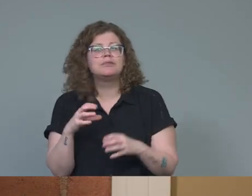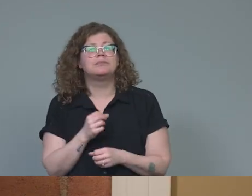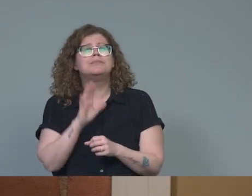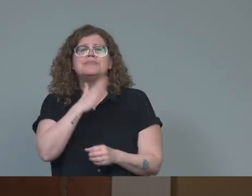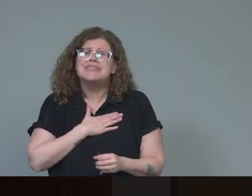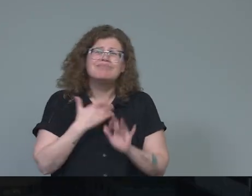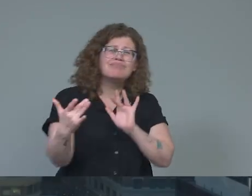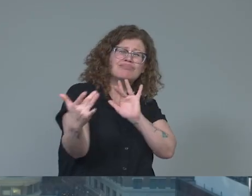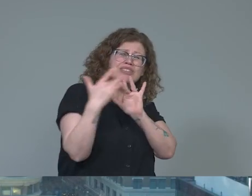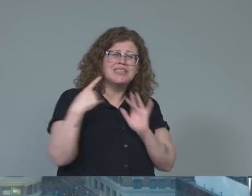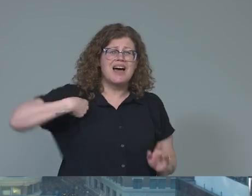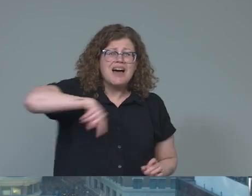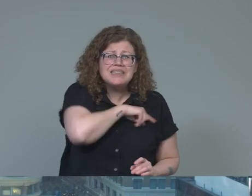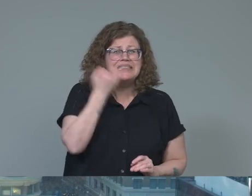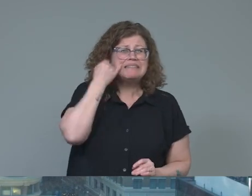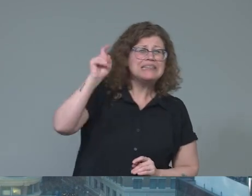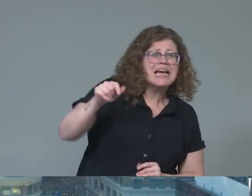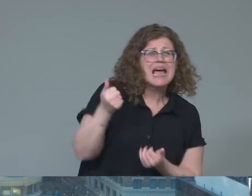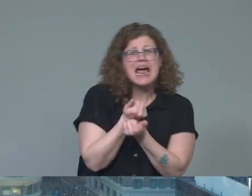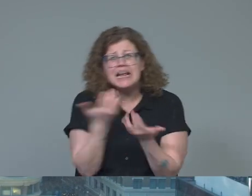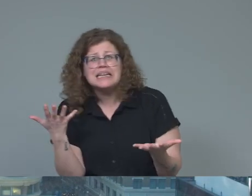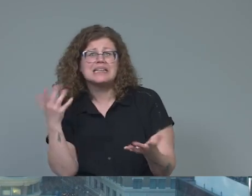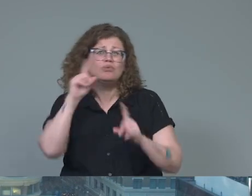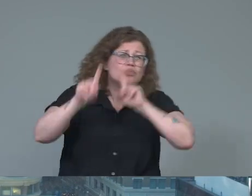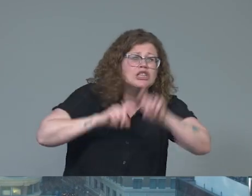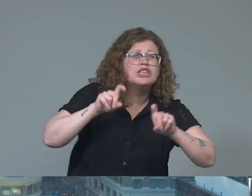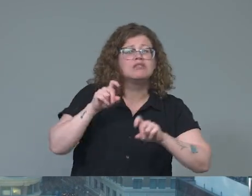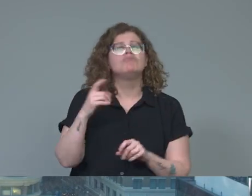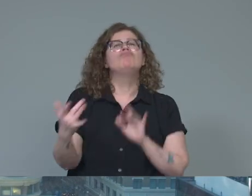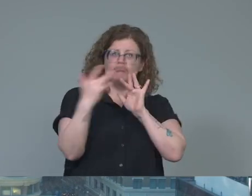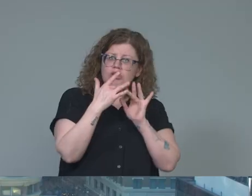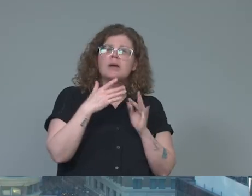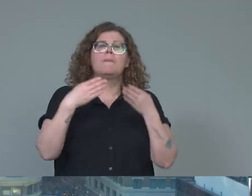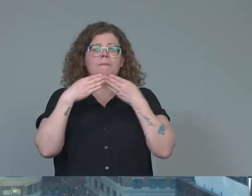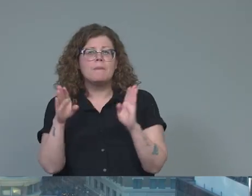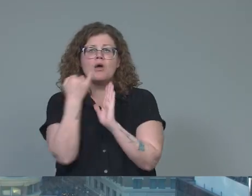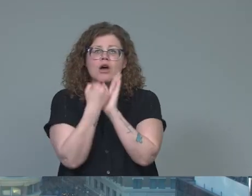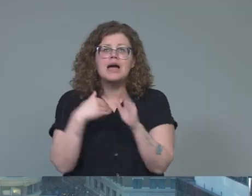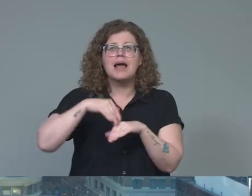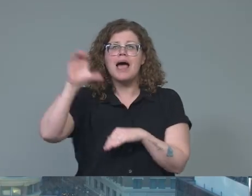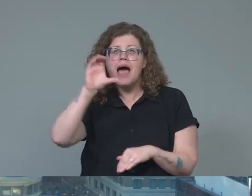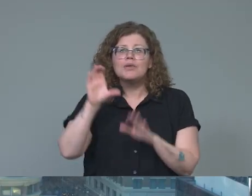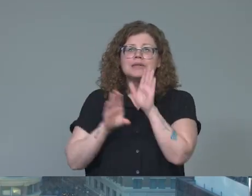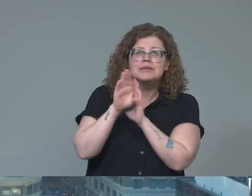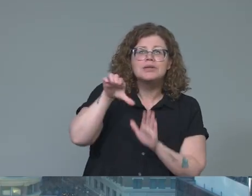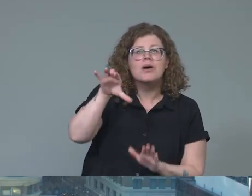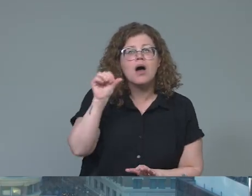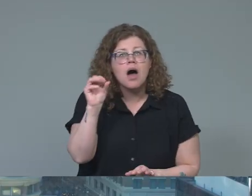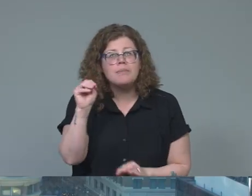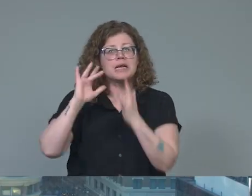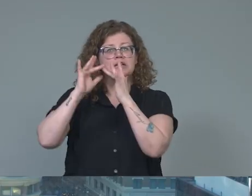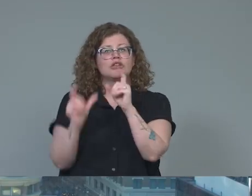journey. I want Calgarians to fall in love with public art, and I know many do.